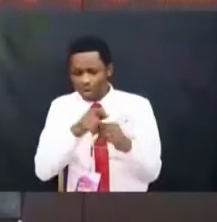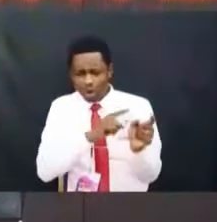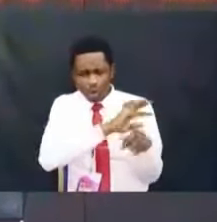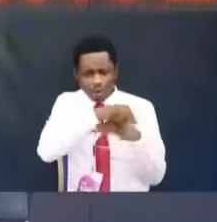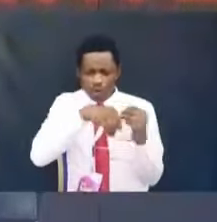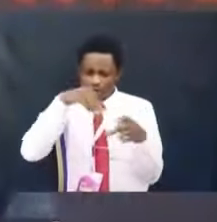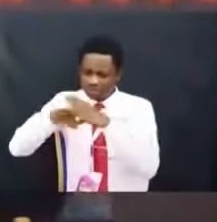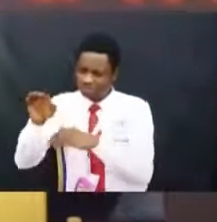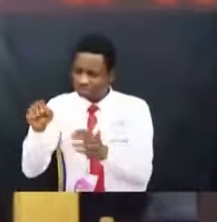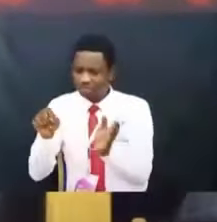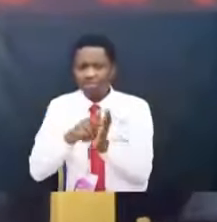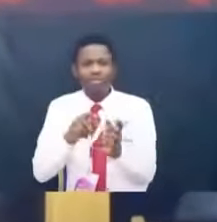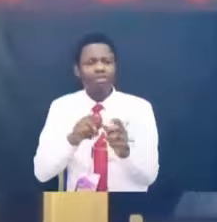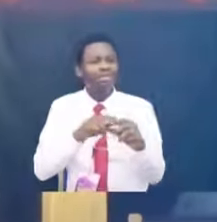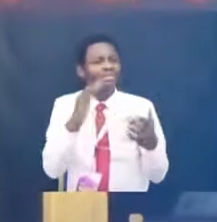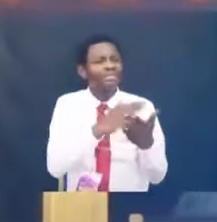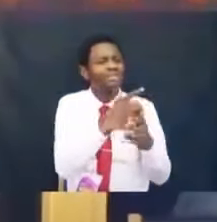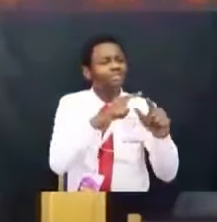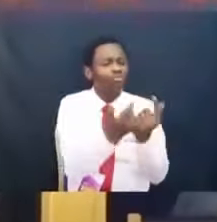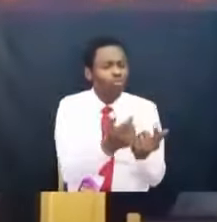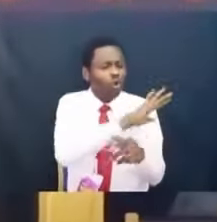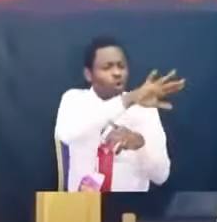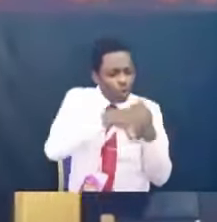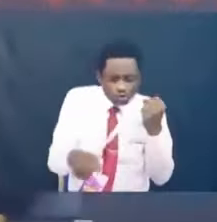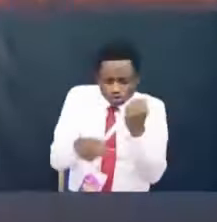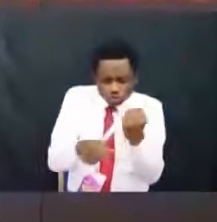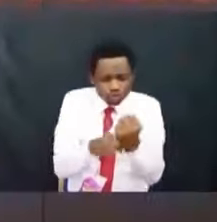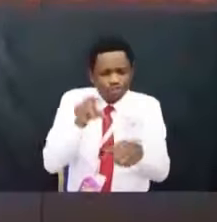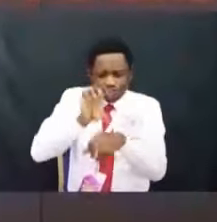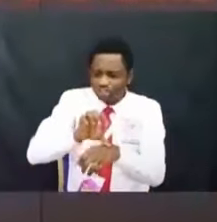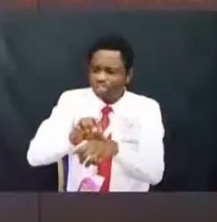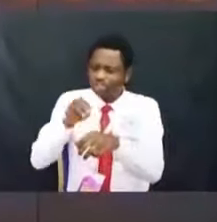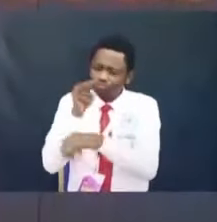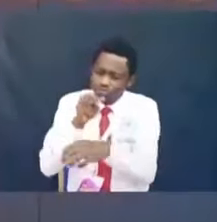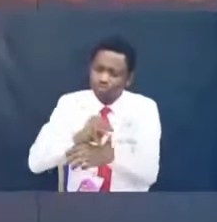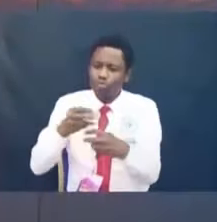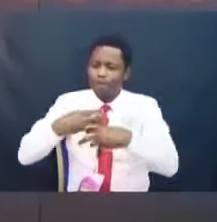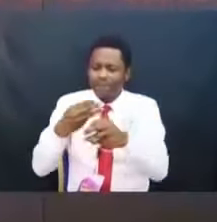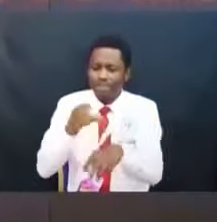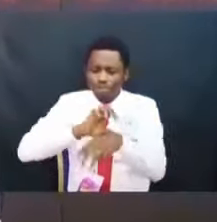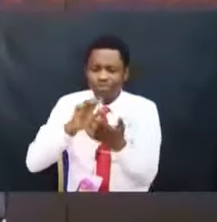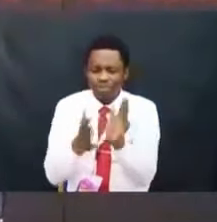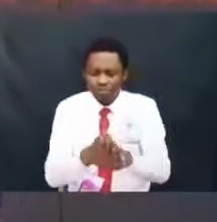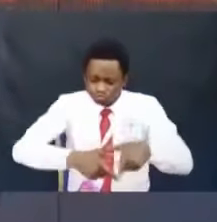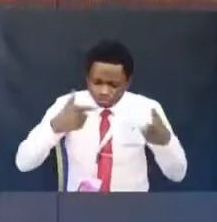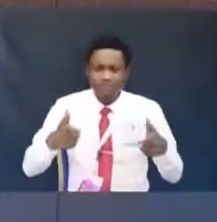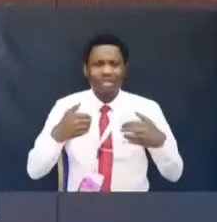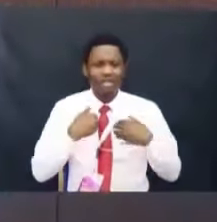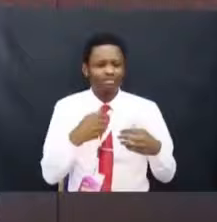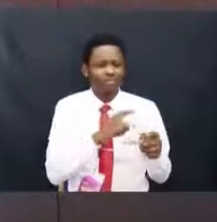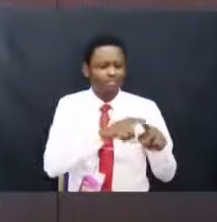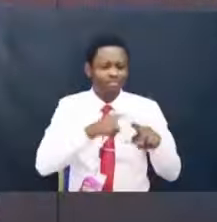What about the VOP? They all support the ministry of the Church of Pentecost just to make it great. So we come with gifts, we come